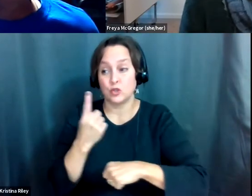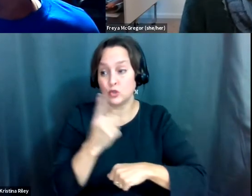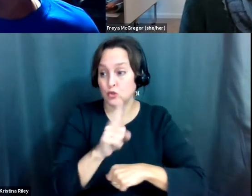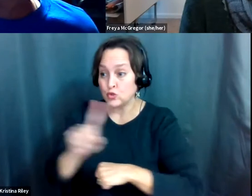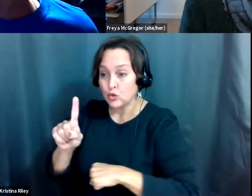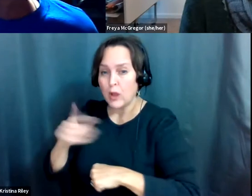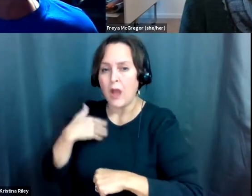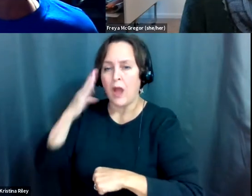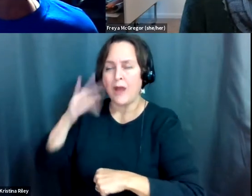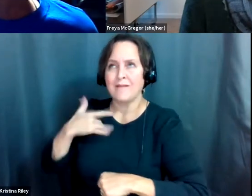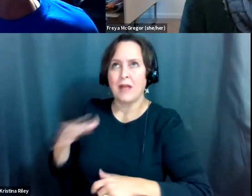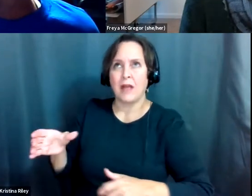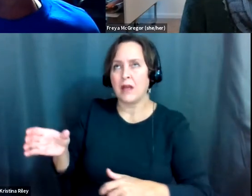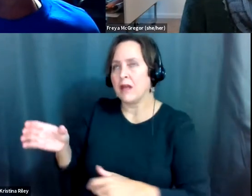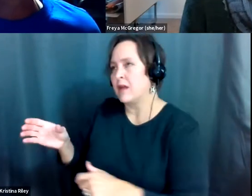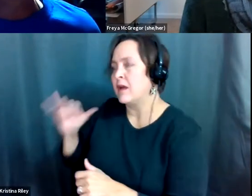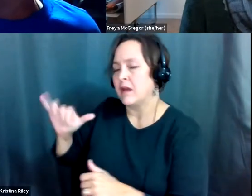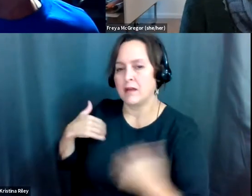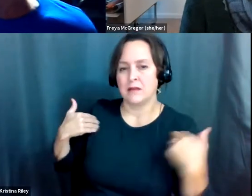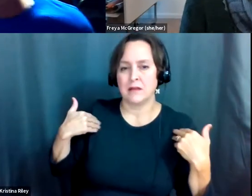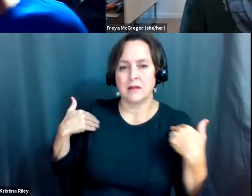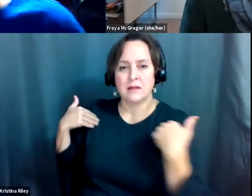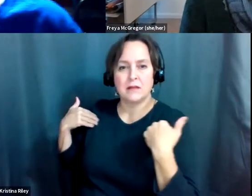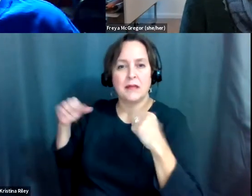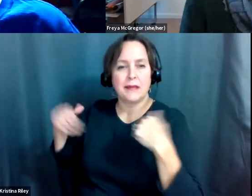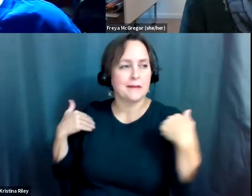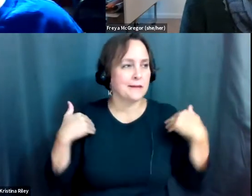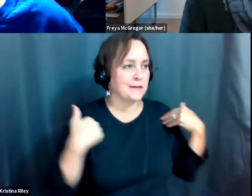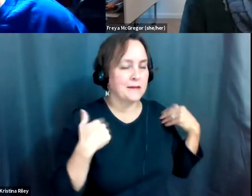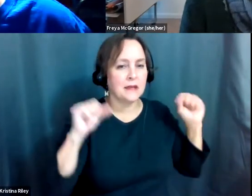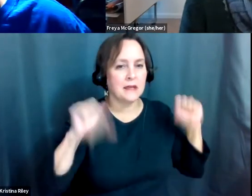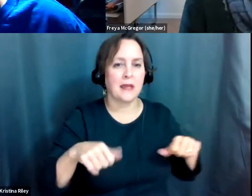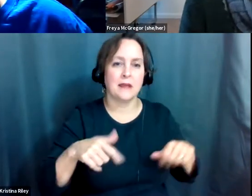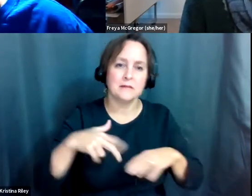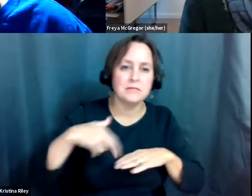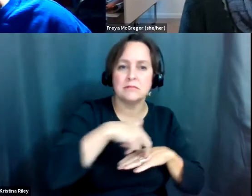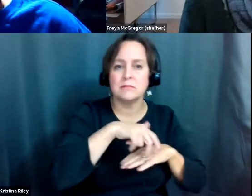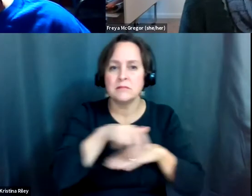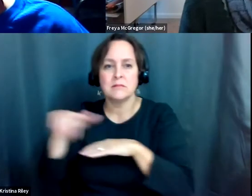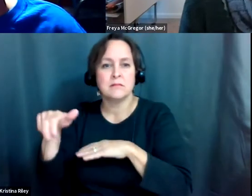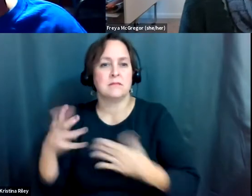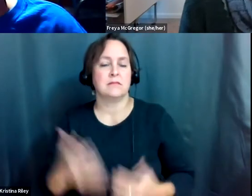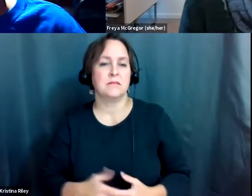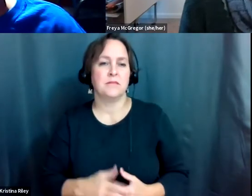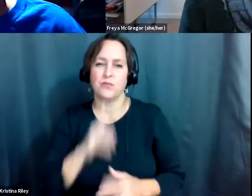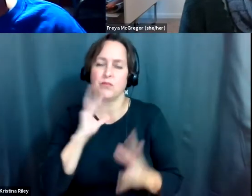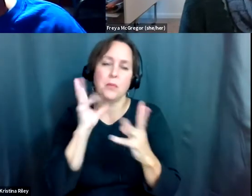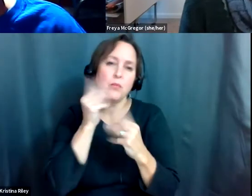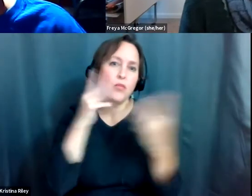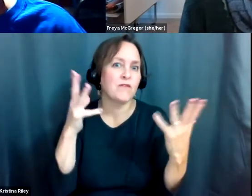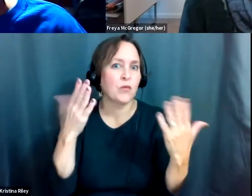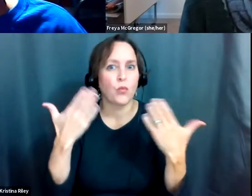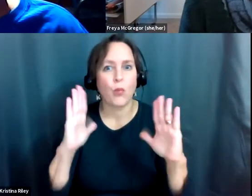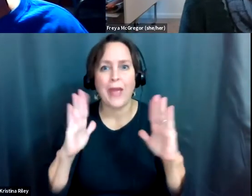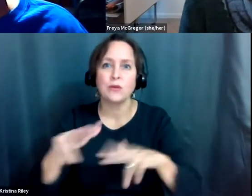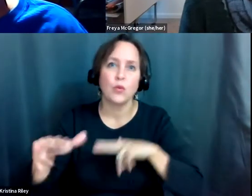I'm aware of it a split second before I need to be. And it's a beautiful way of walking along and